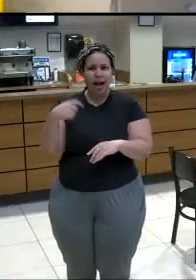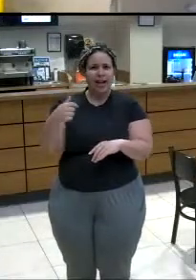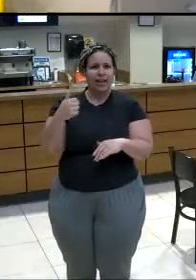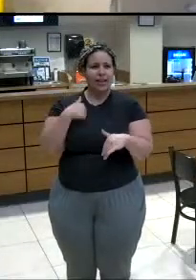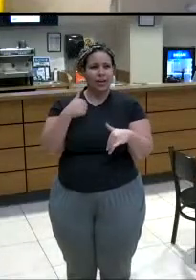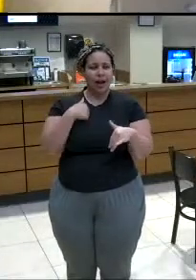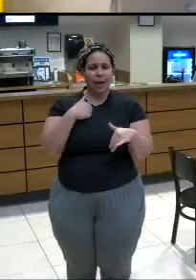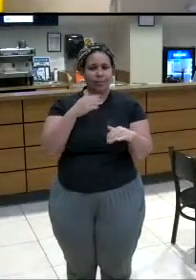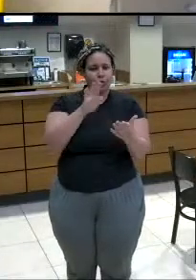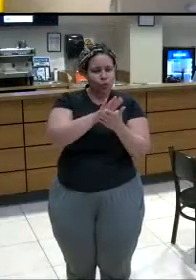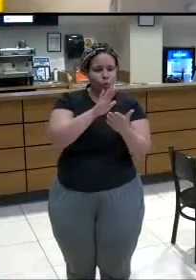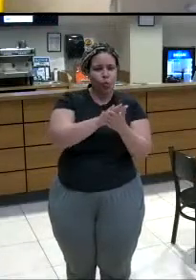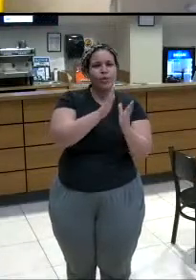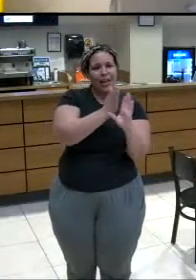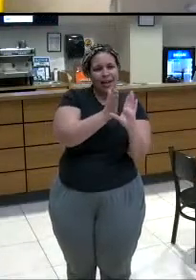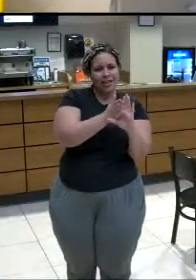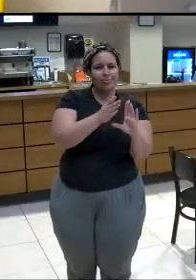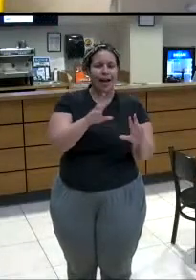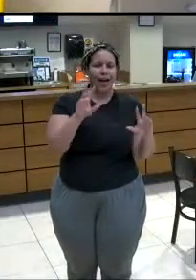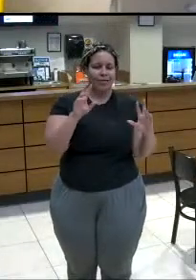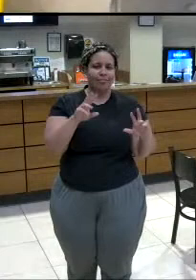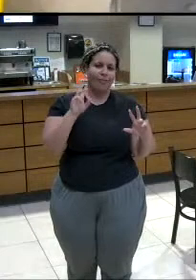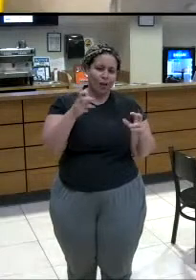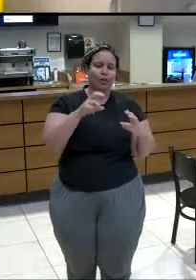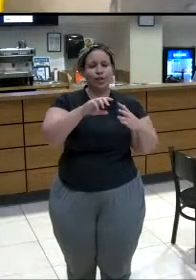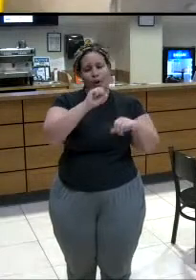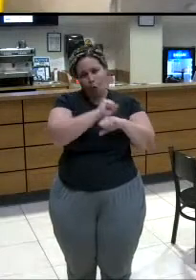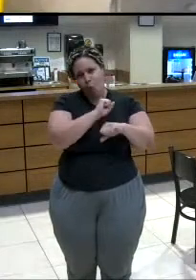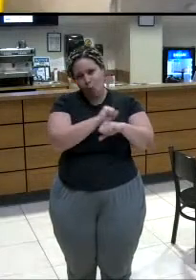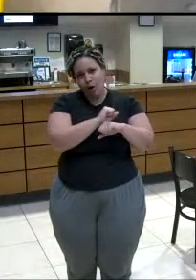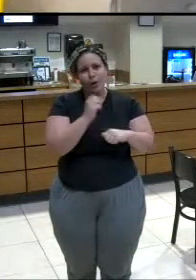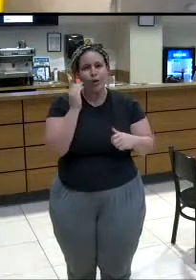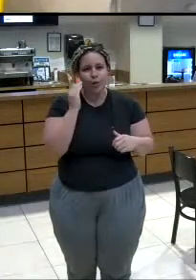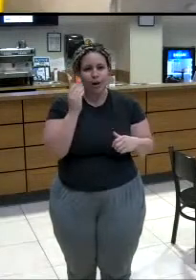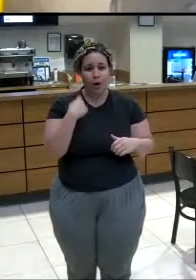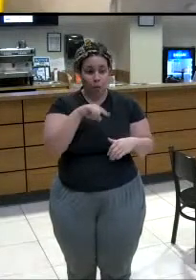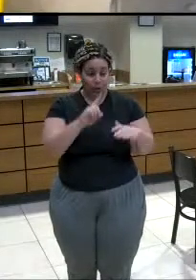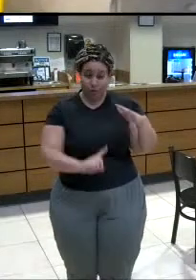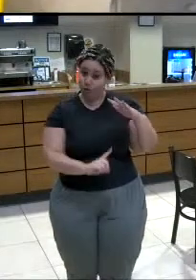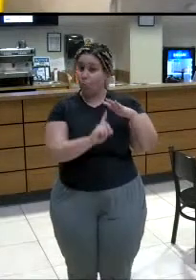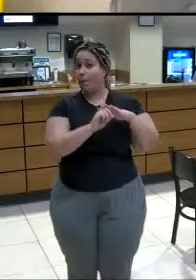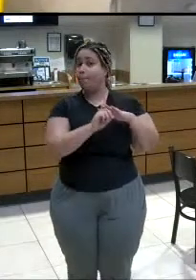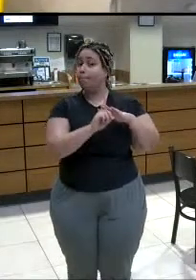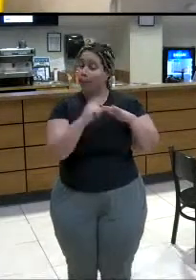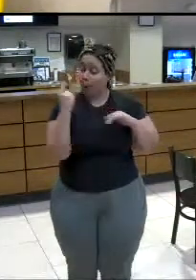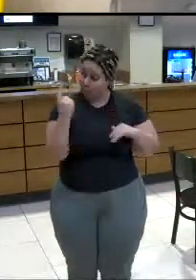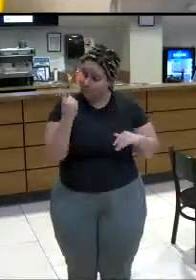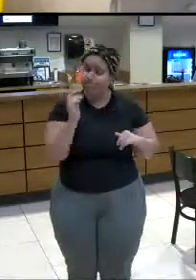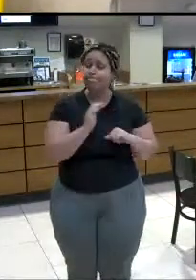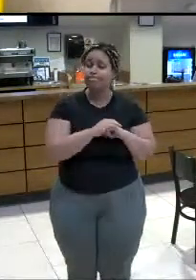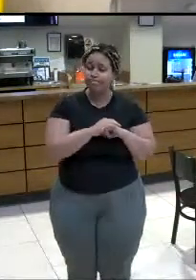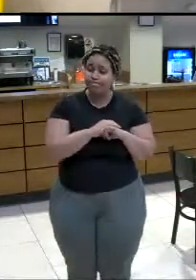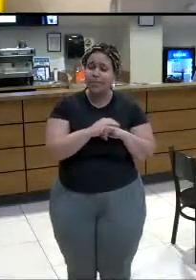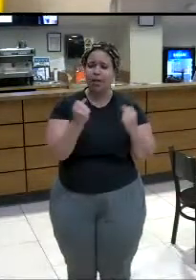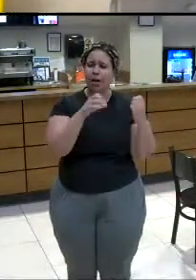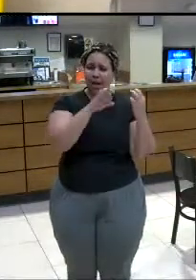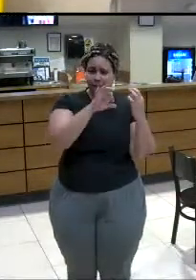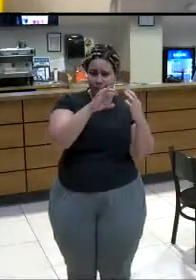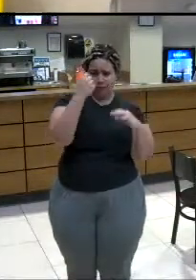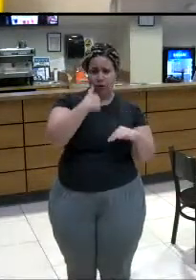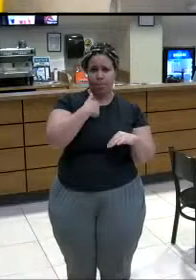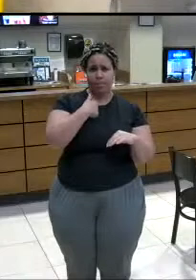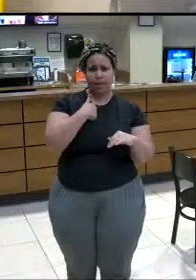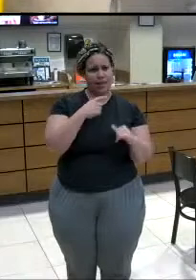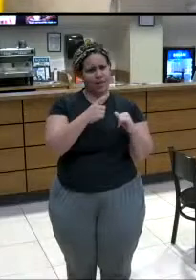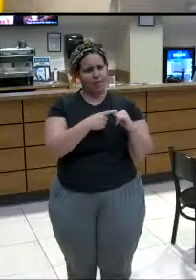psychologist. That was my first baby. And we always show up. And so I I got so much feedback from that. They said for the first